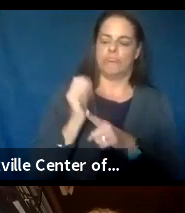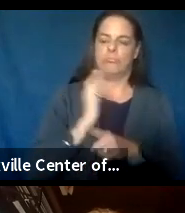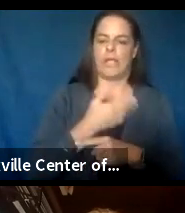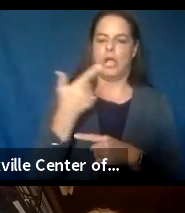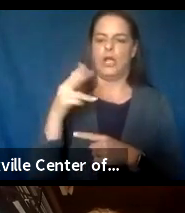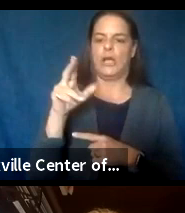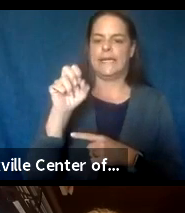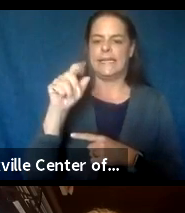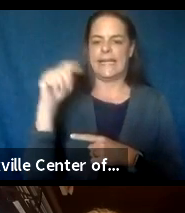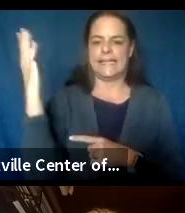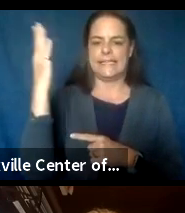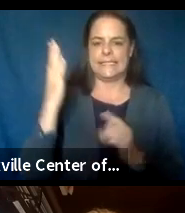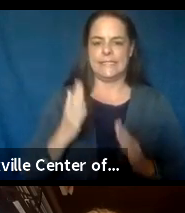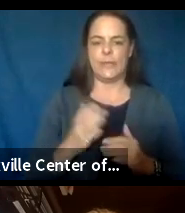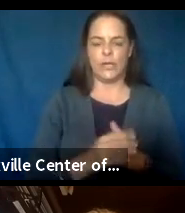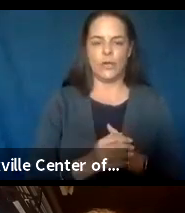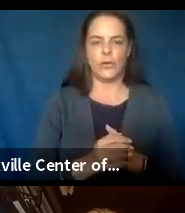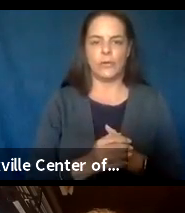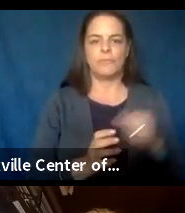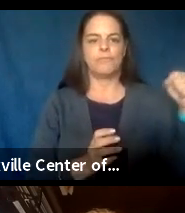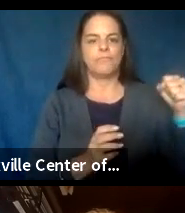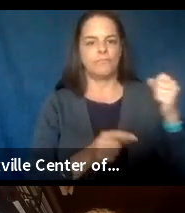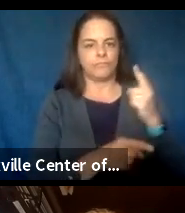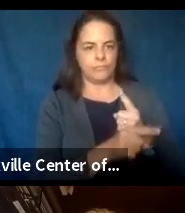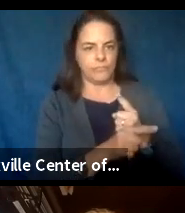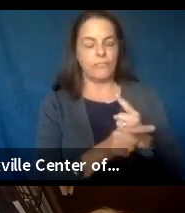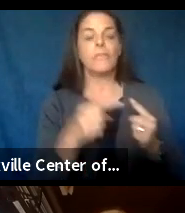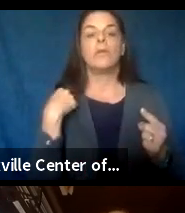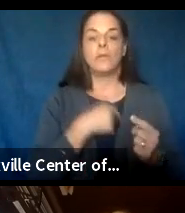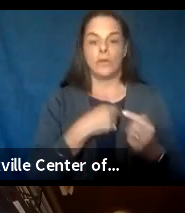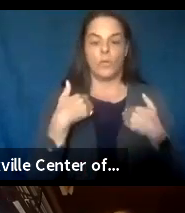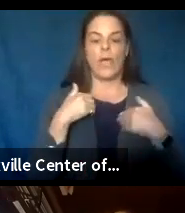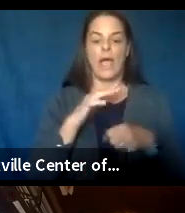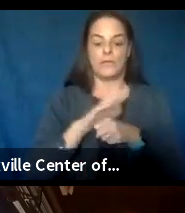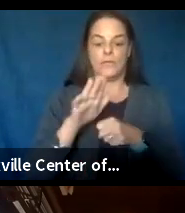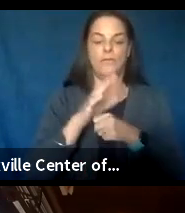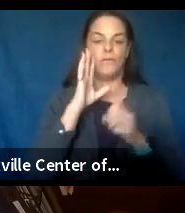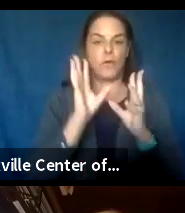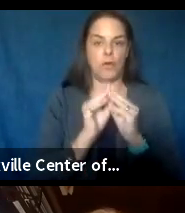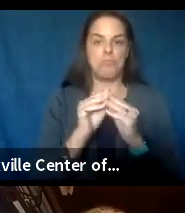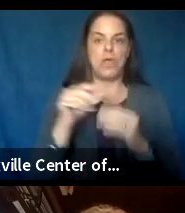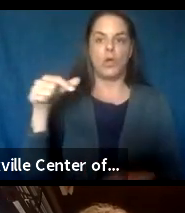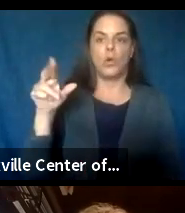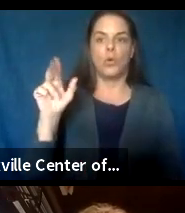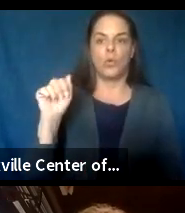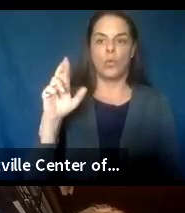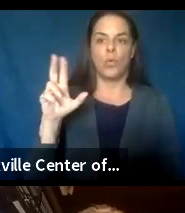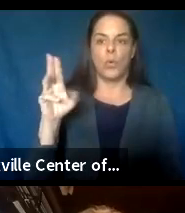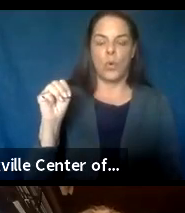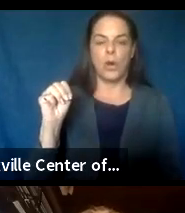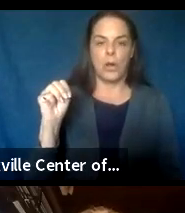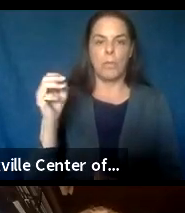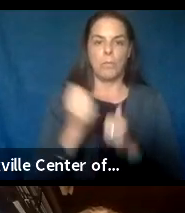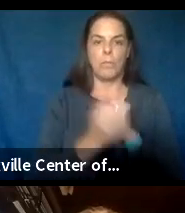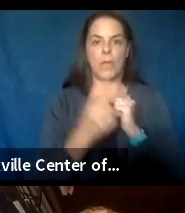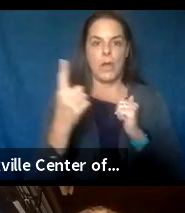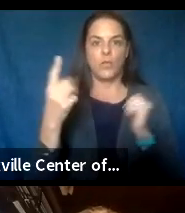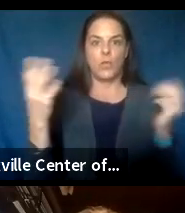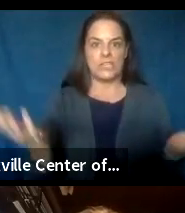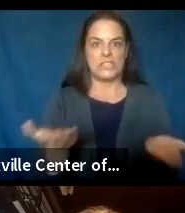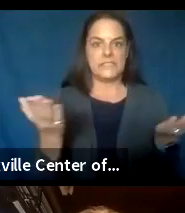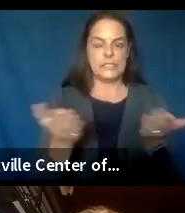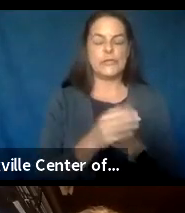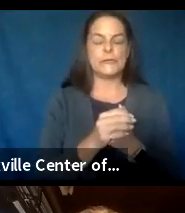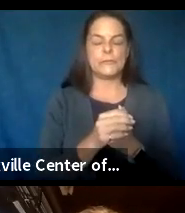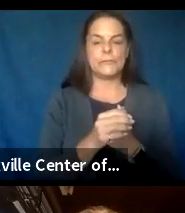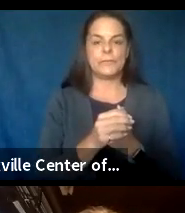Correct. And so we do have a quorum because we've got everyone save one here.